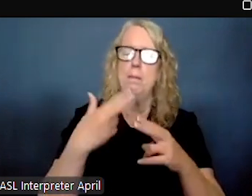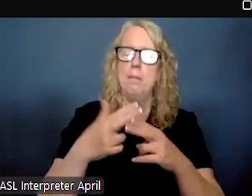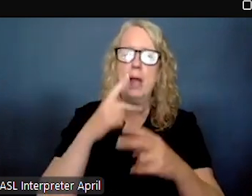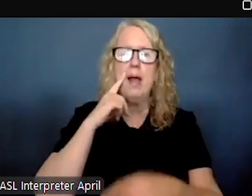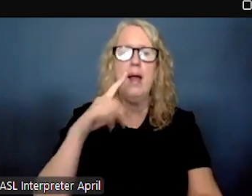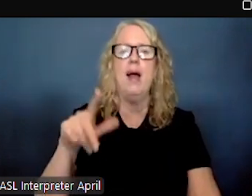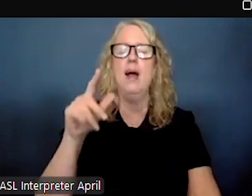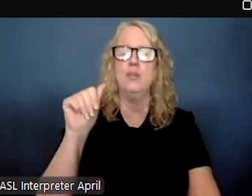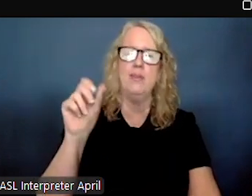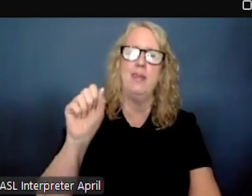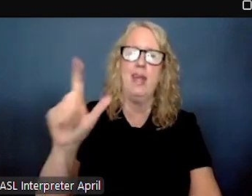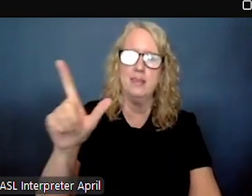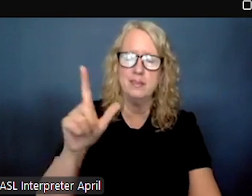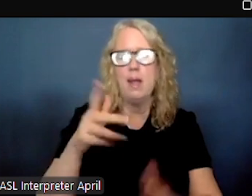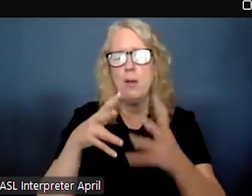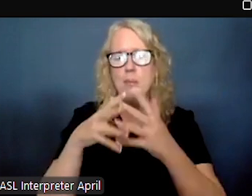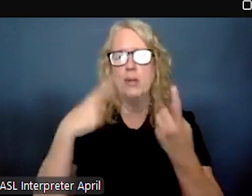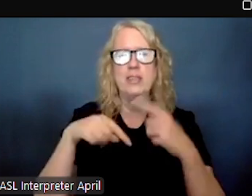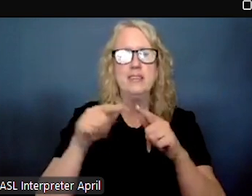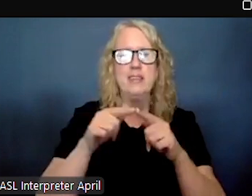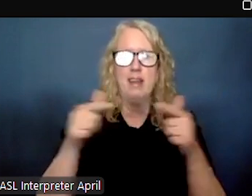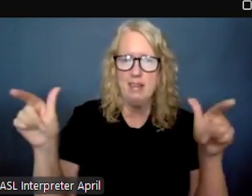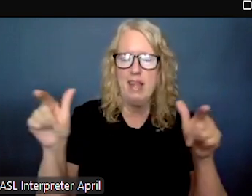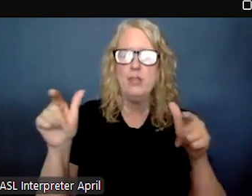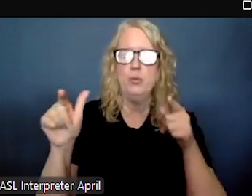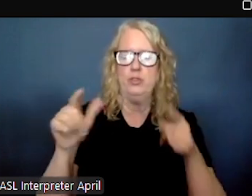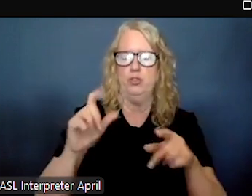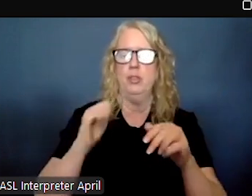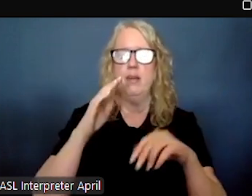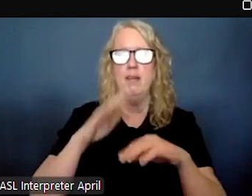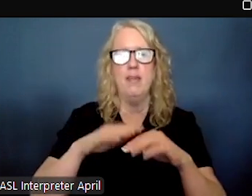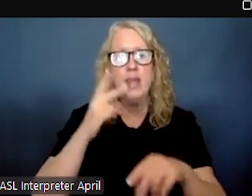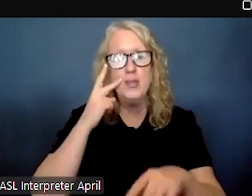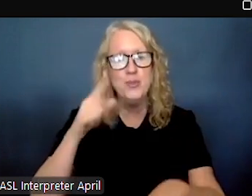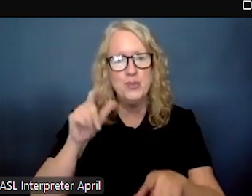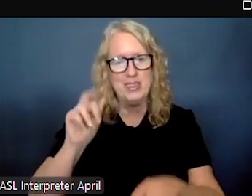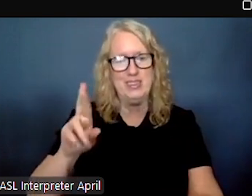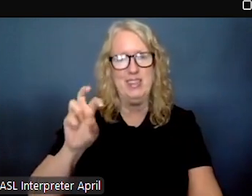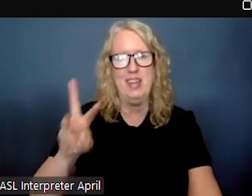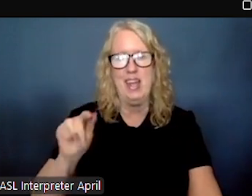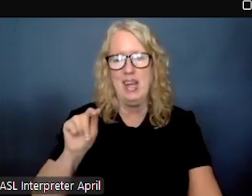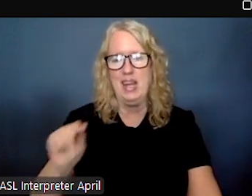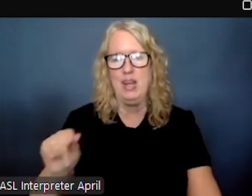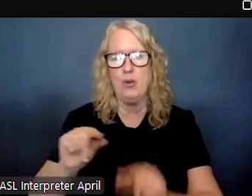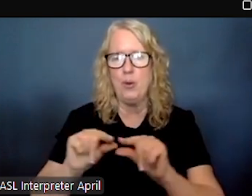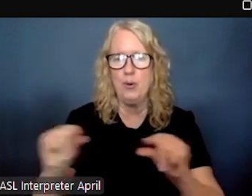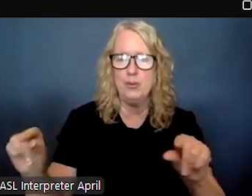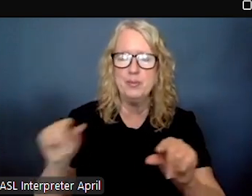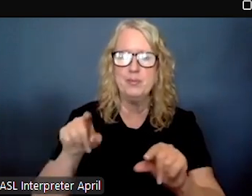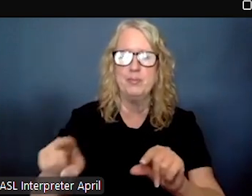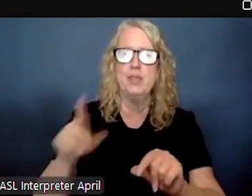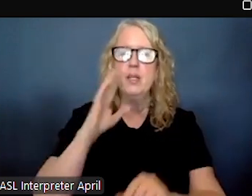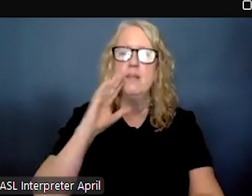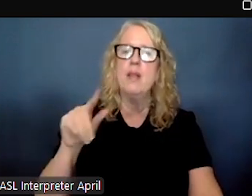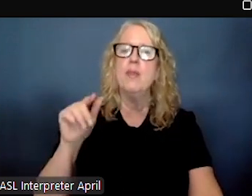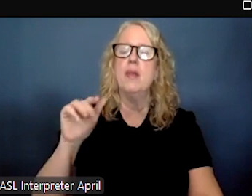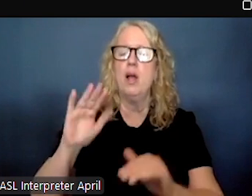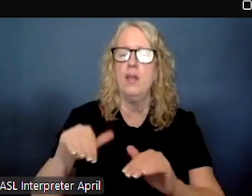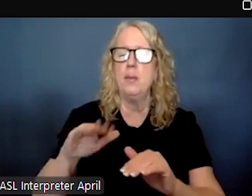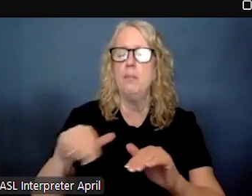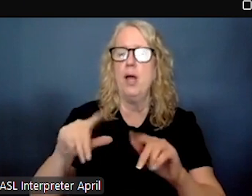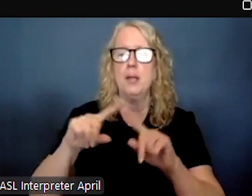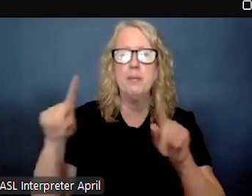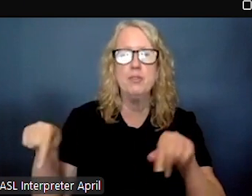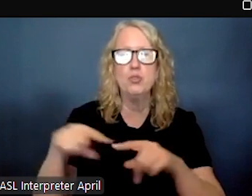American Sign Language feature that is located. You can see the arrow here. You have a circle at the bottom of your